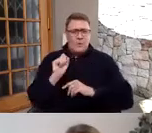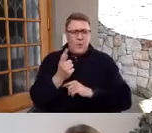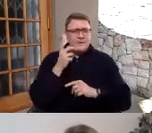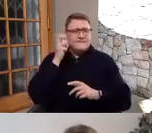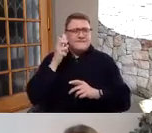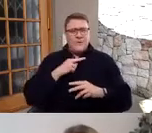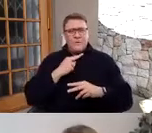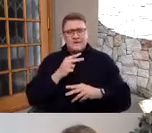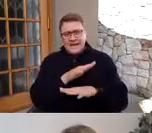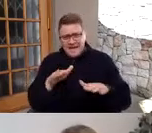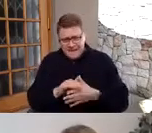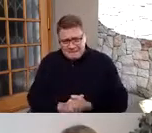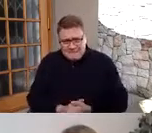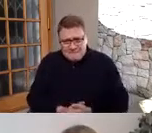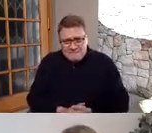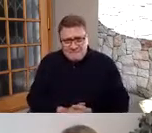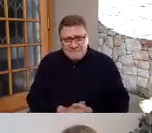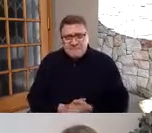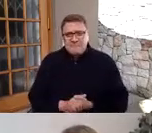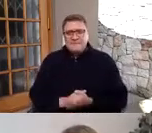autism has no cure. Senix.